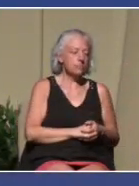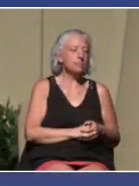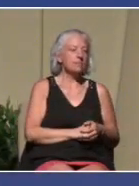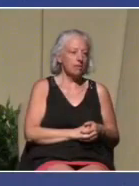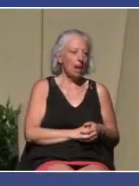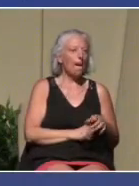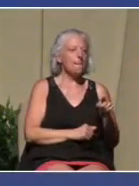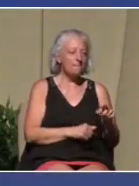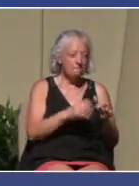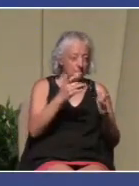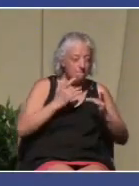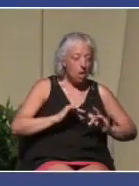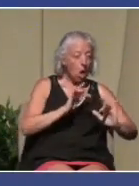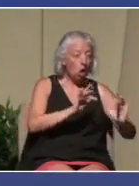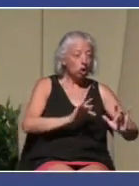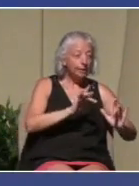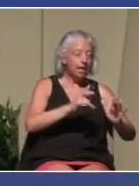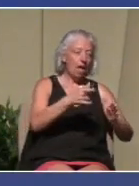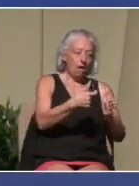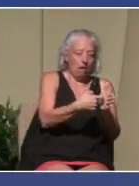It costs you something.